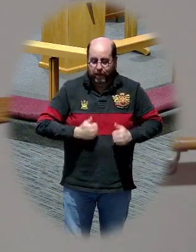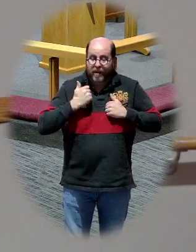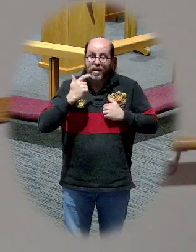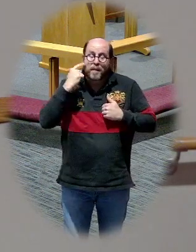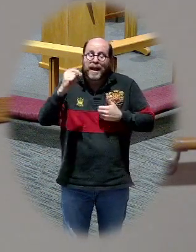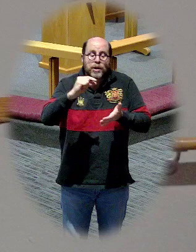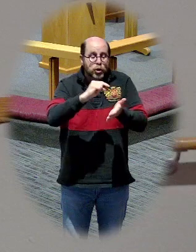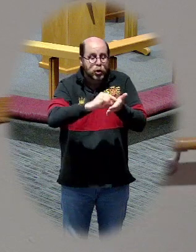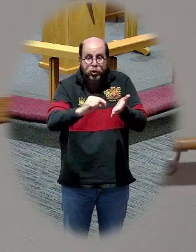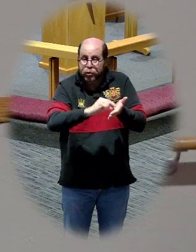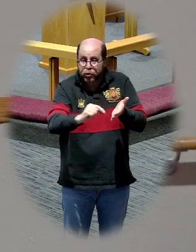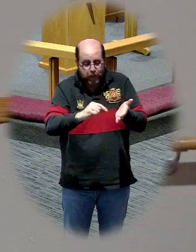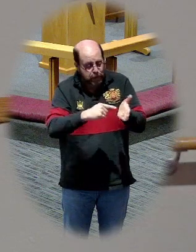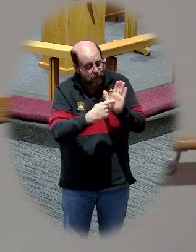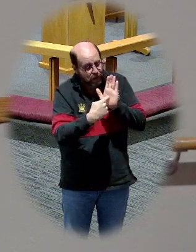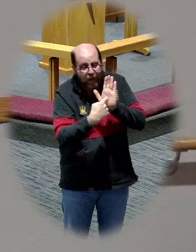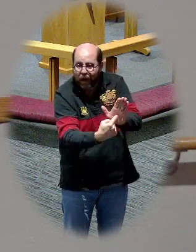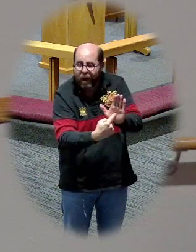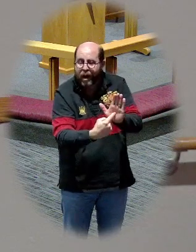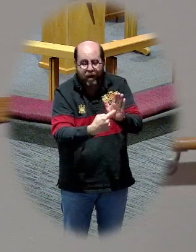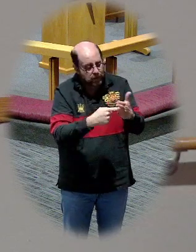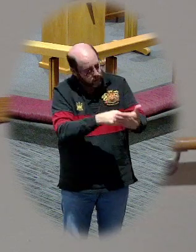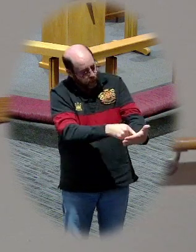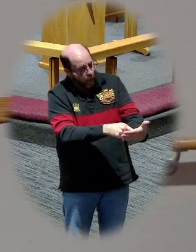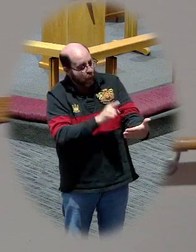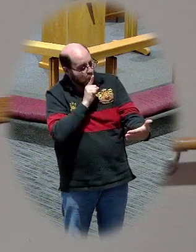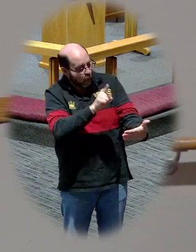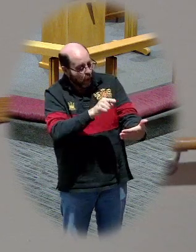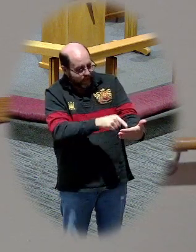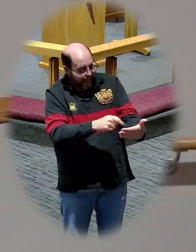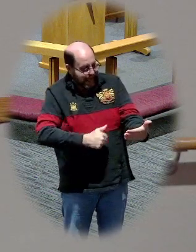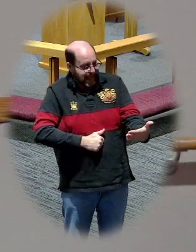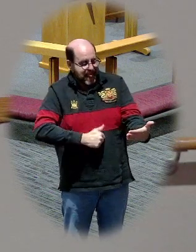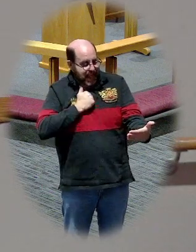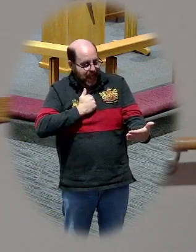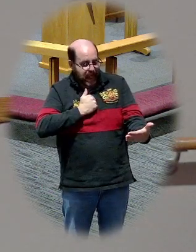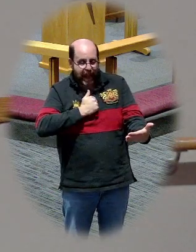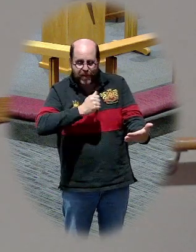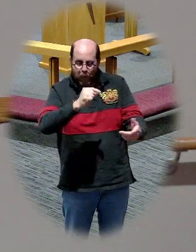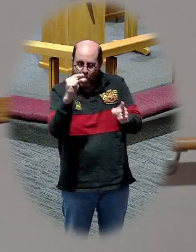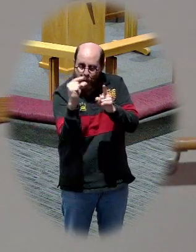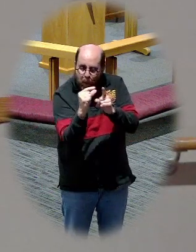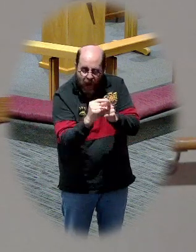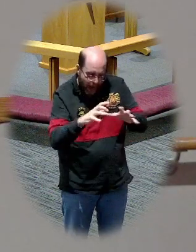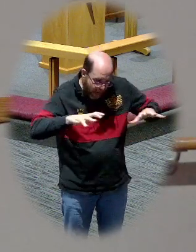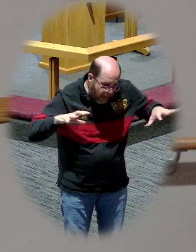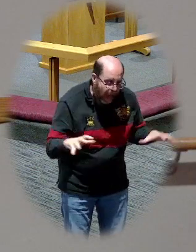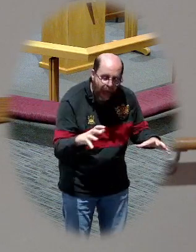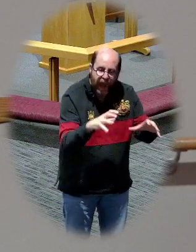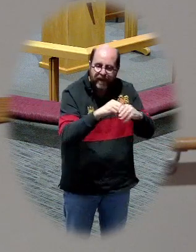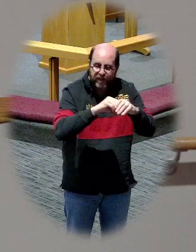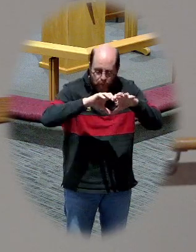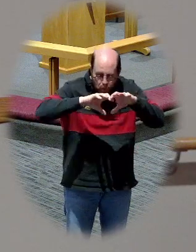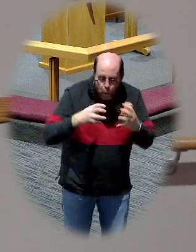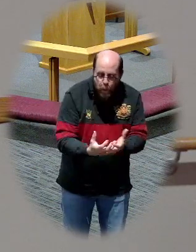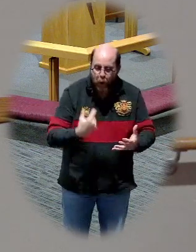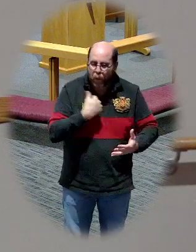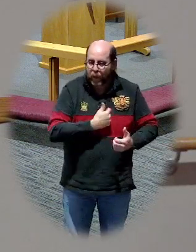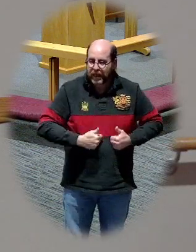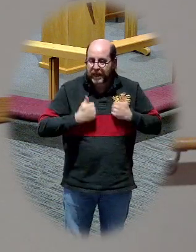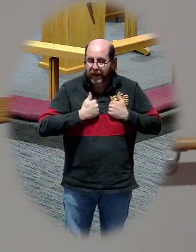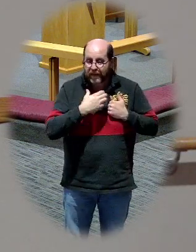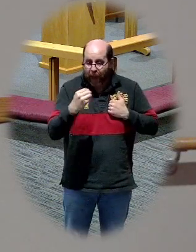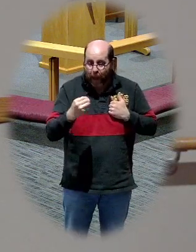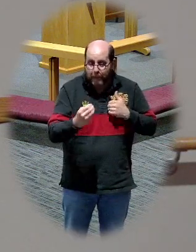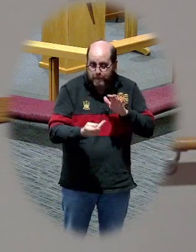the scriptures are this way, they truly are the living word of God, active in the world in which we live. And St. Paul